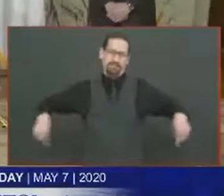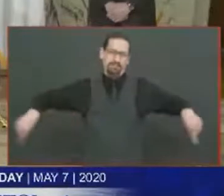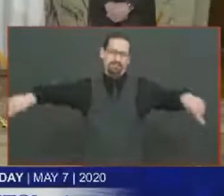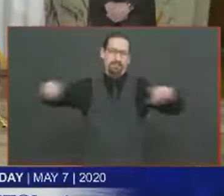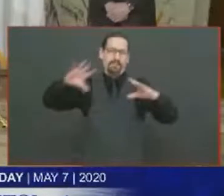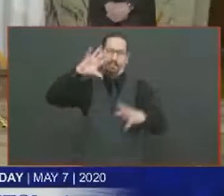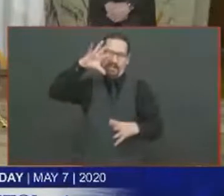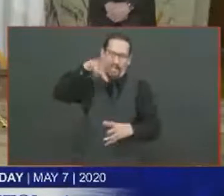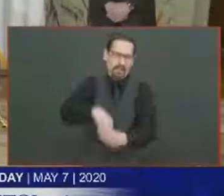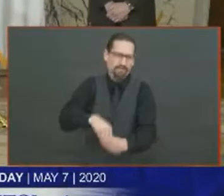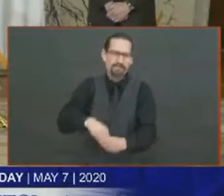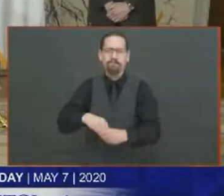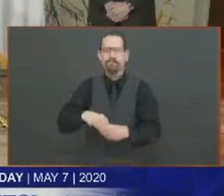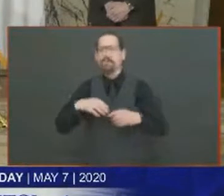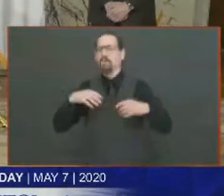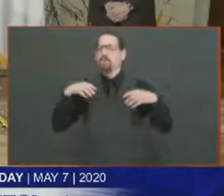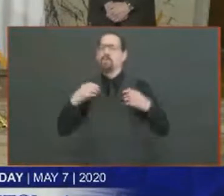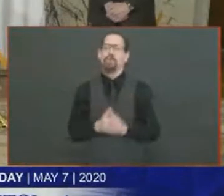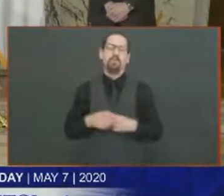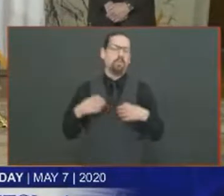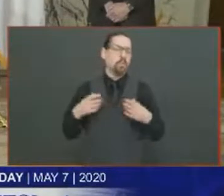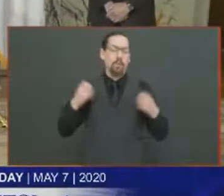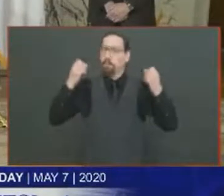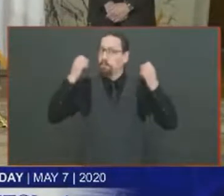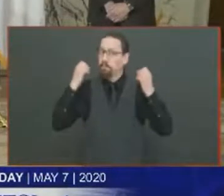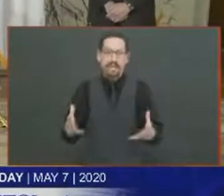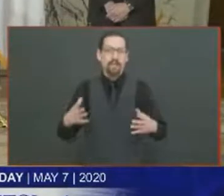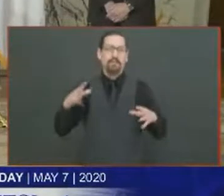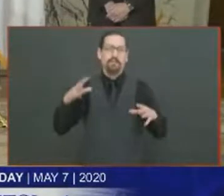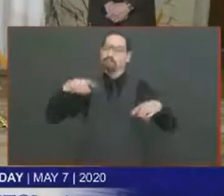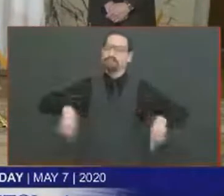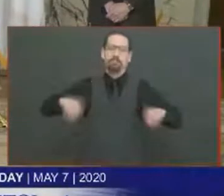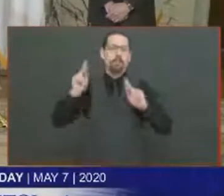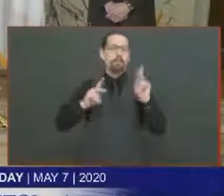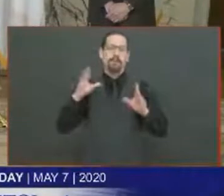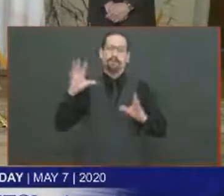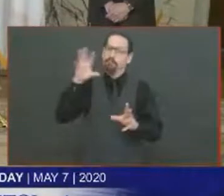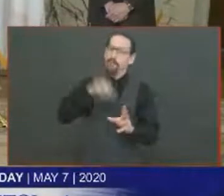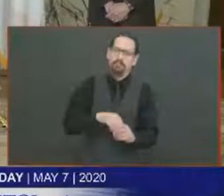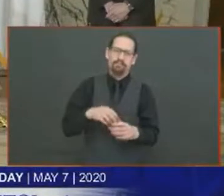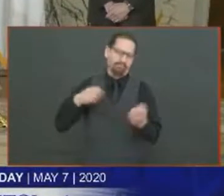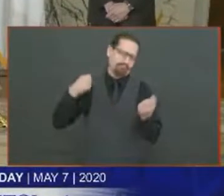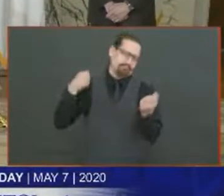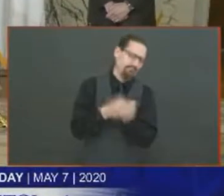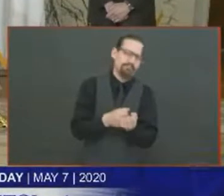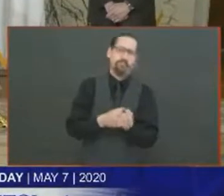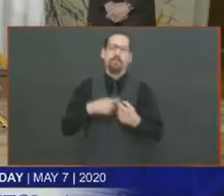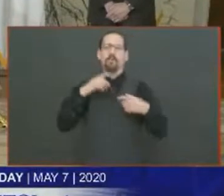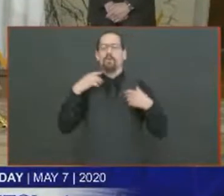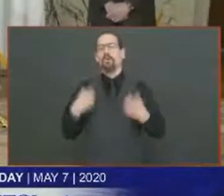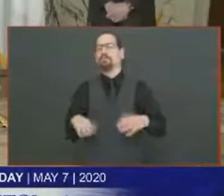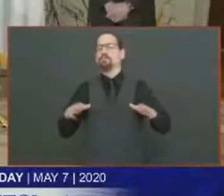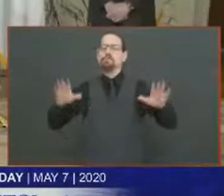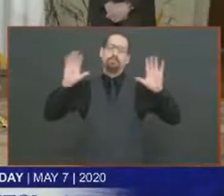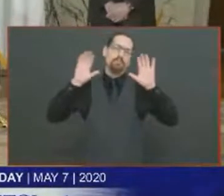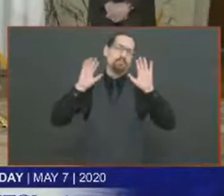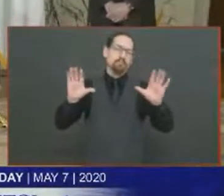you the fact that we have utterly rebuilt a